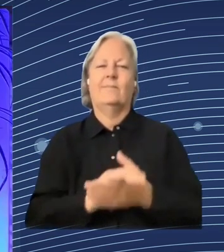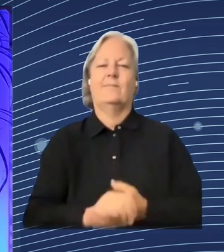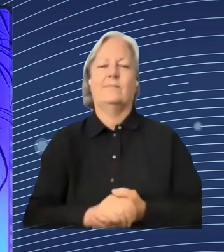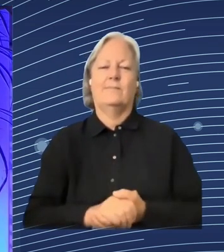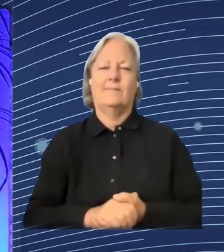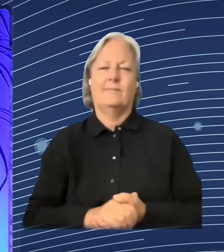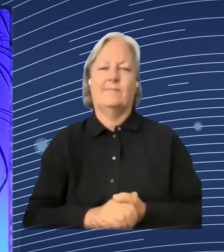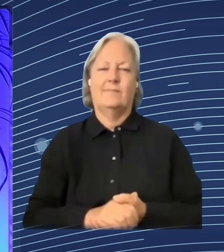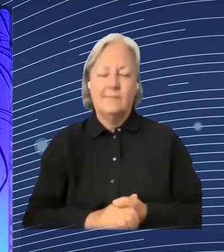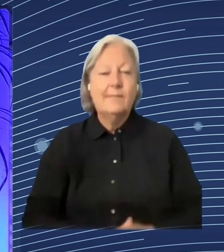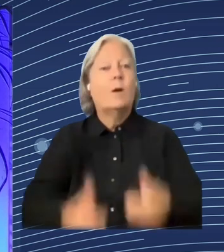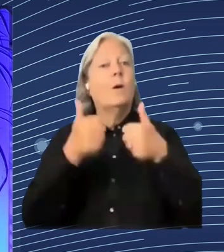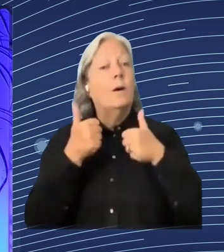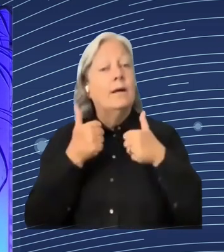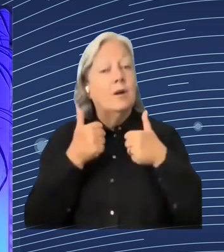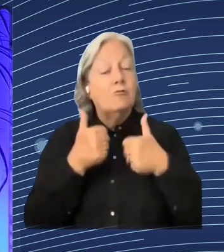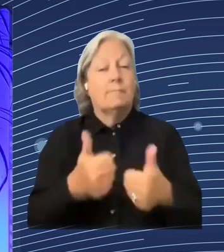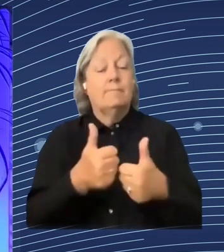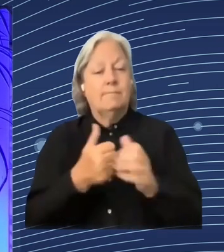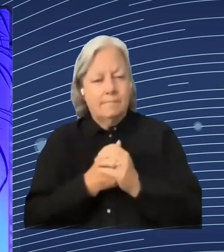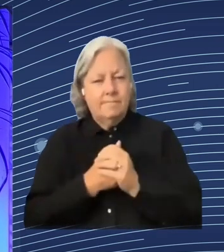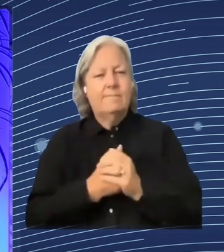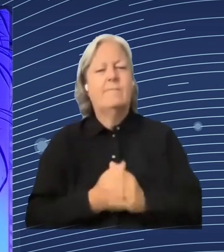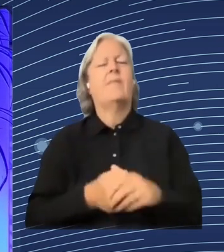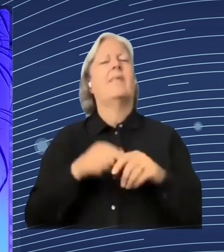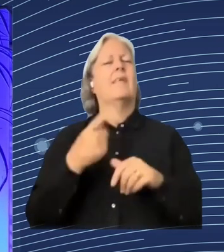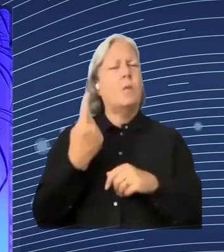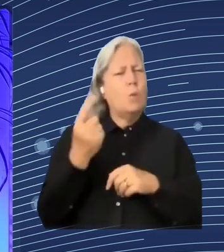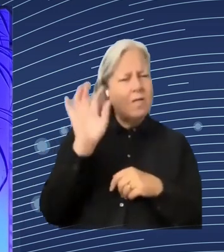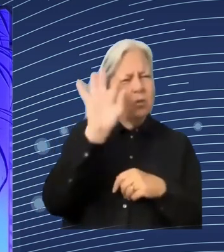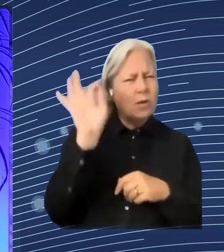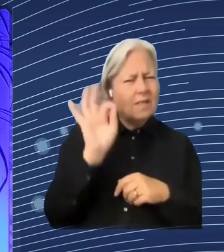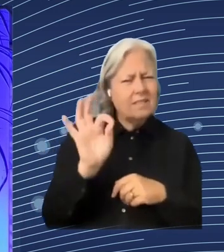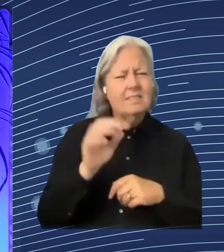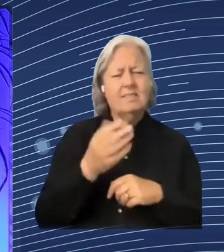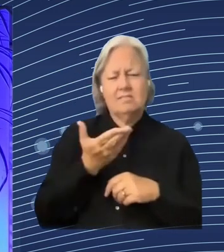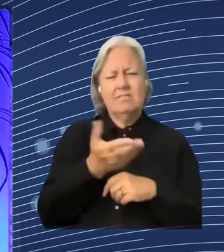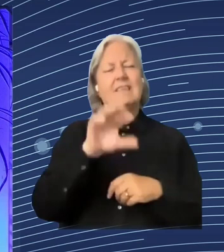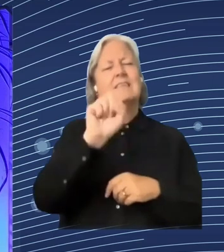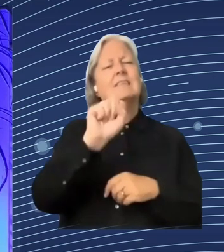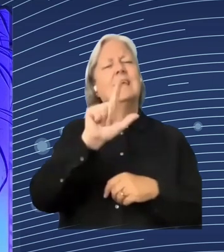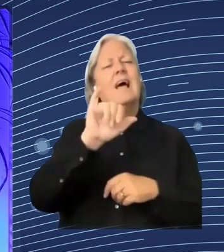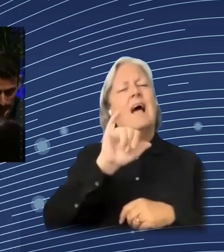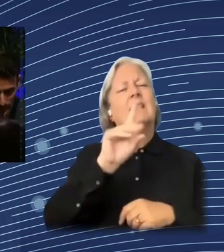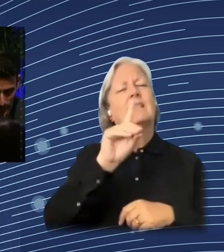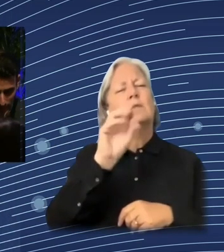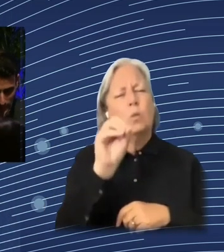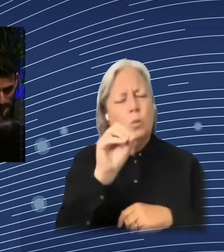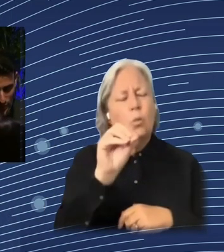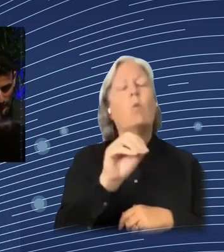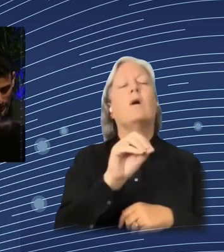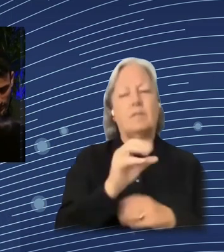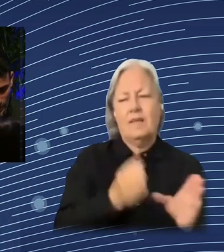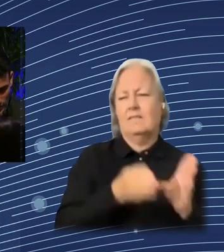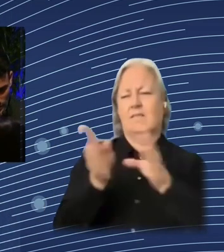All right. Let's take one question from Slido and then turn to the room. This is a very nice